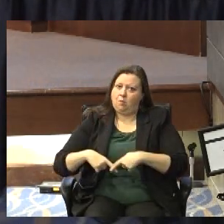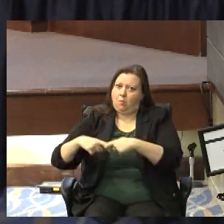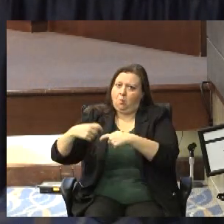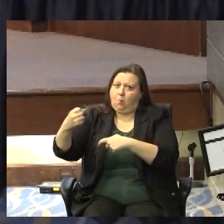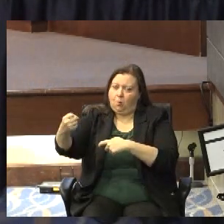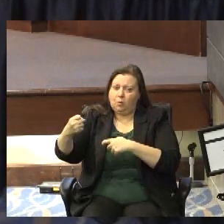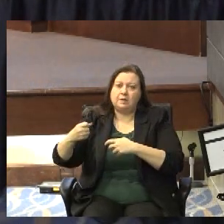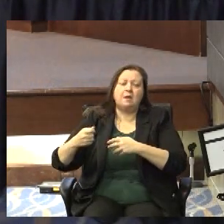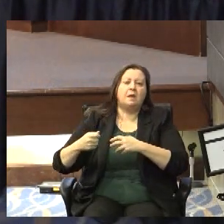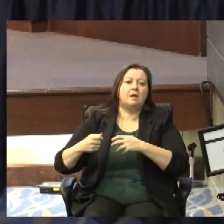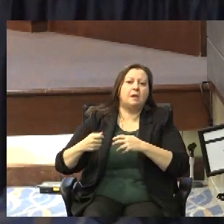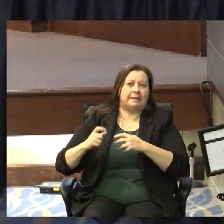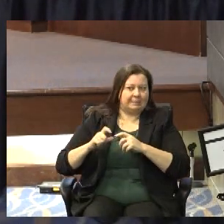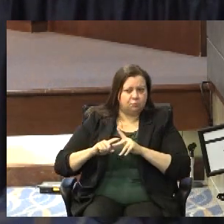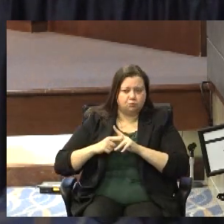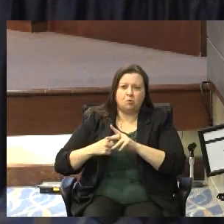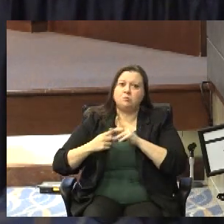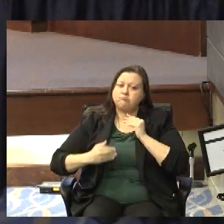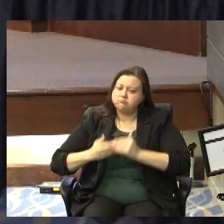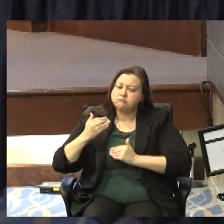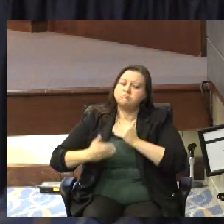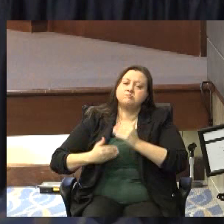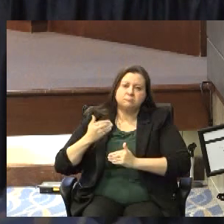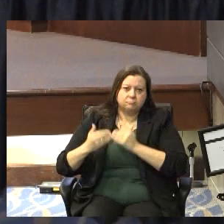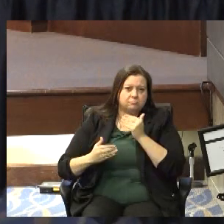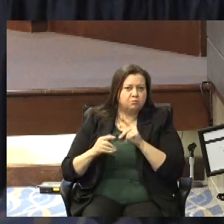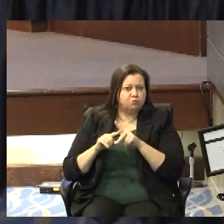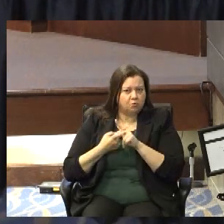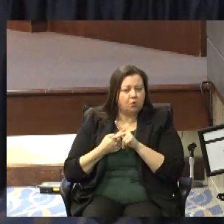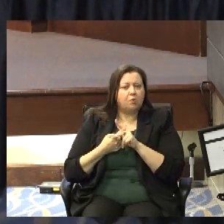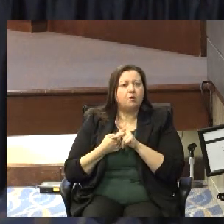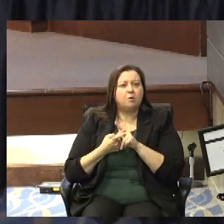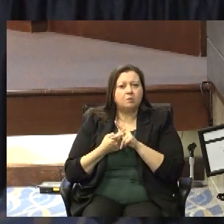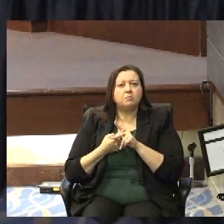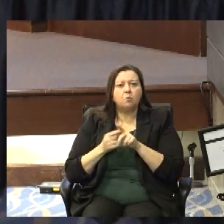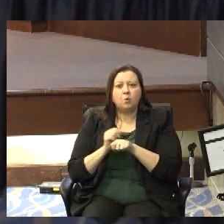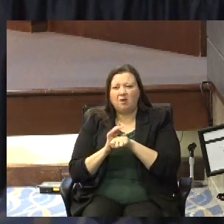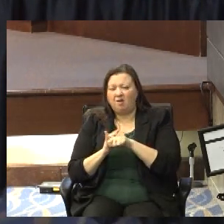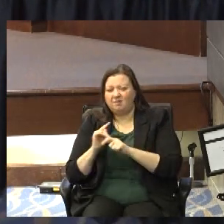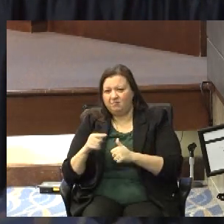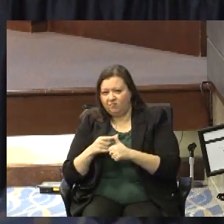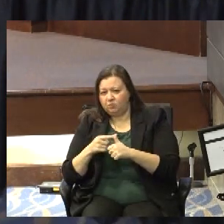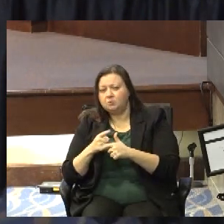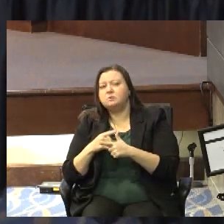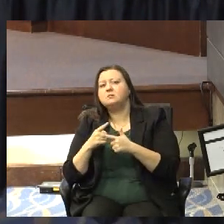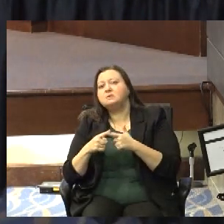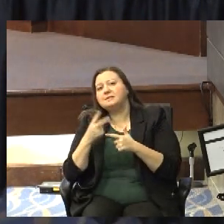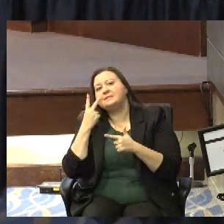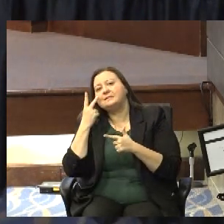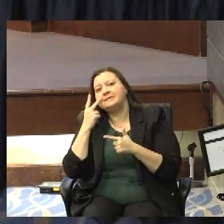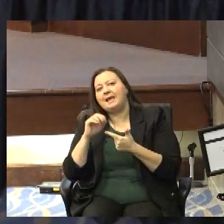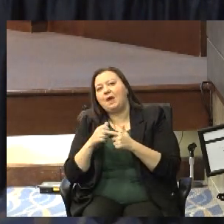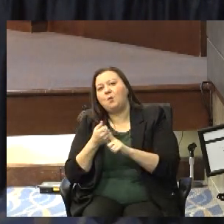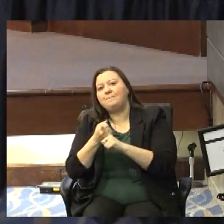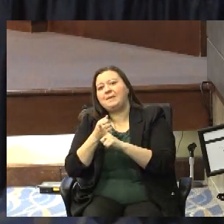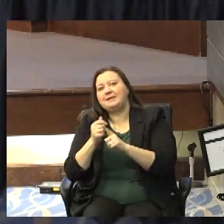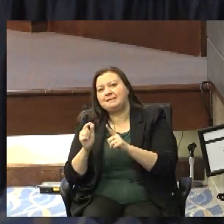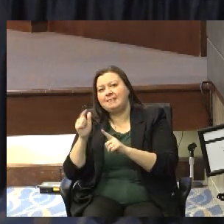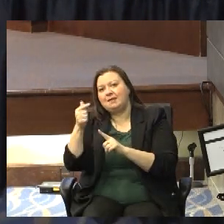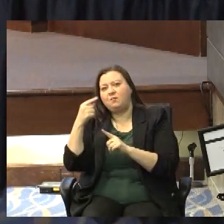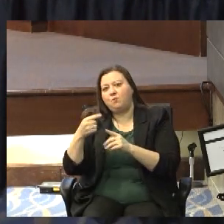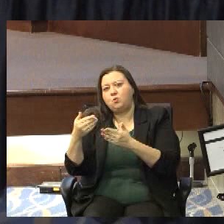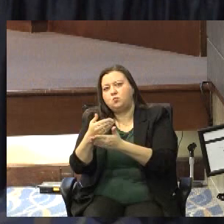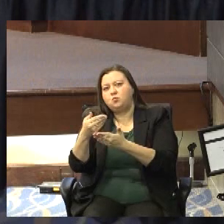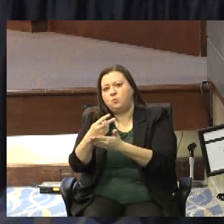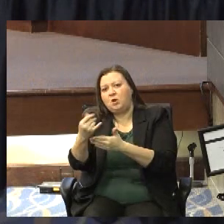some of this stuff underway and on the rolls and see what the implications are to TERS for. So I thought that was a